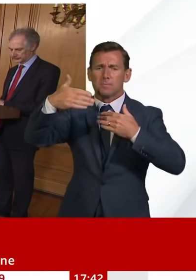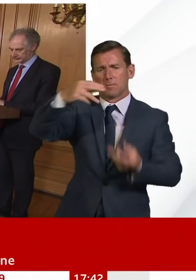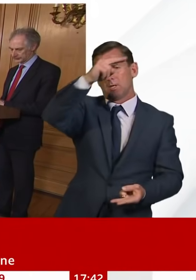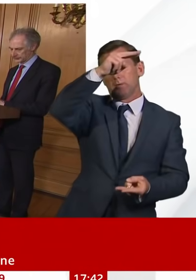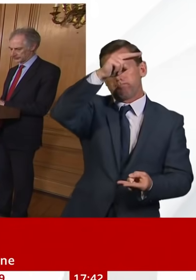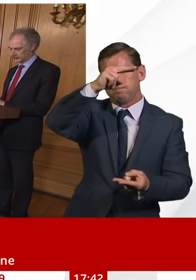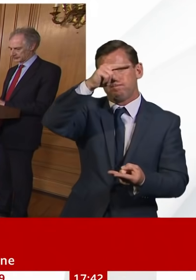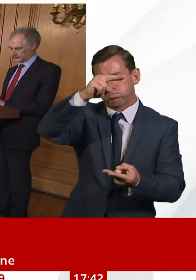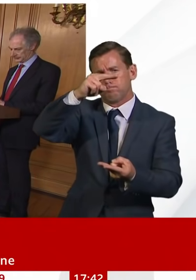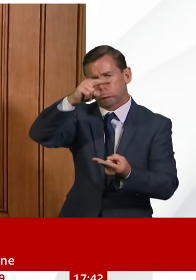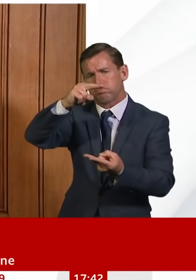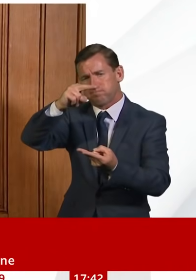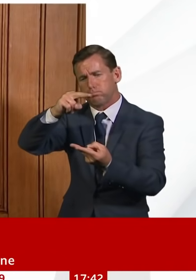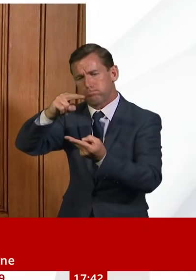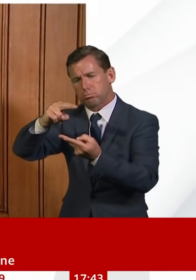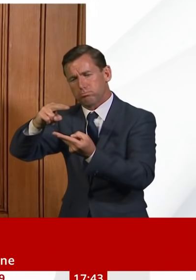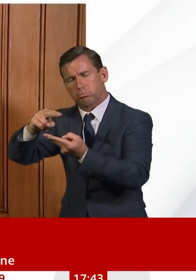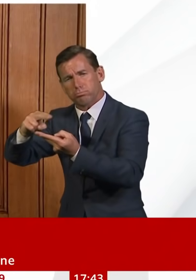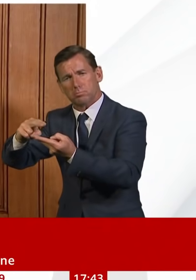we then start to think about